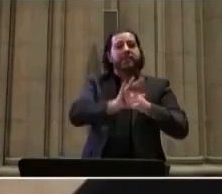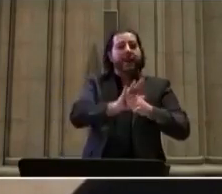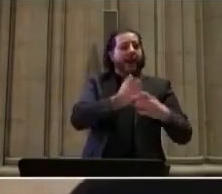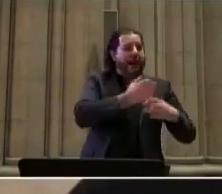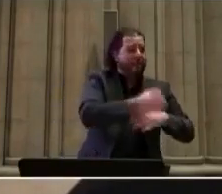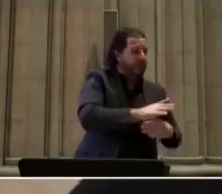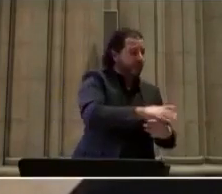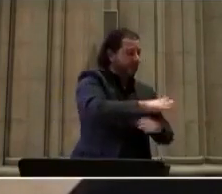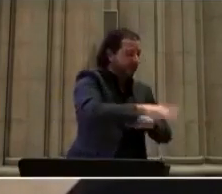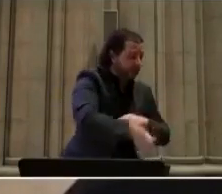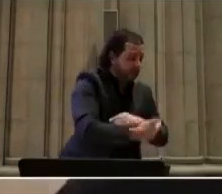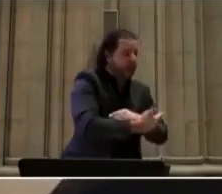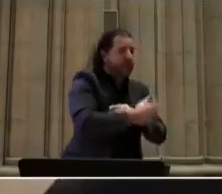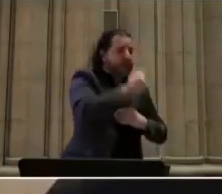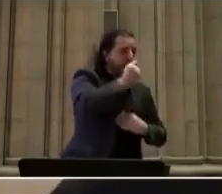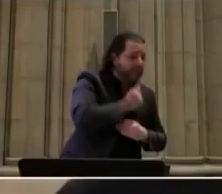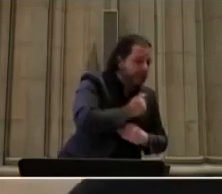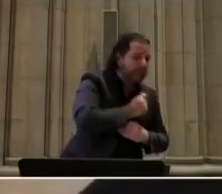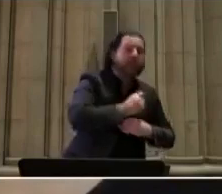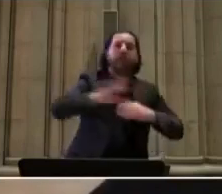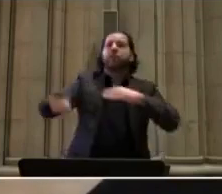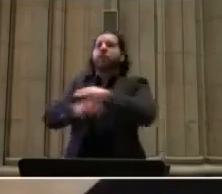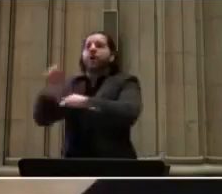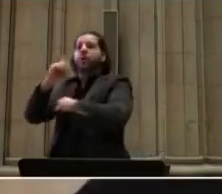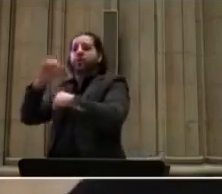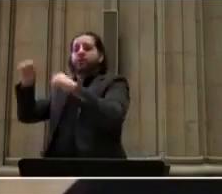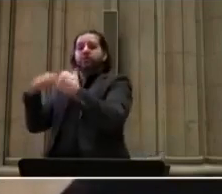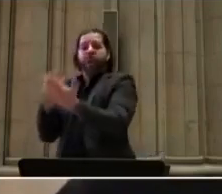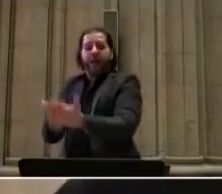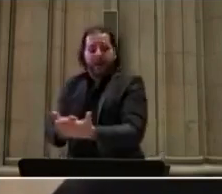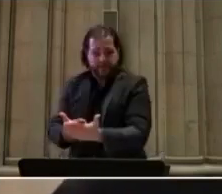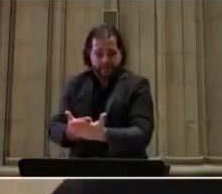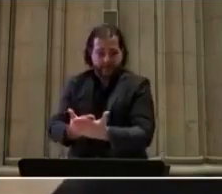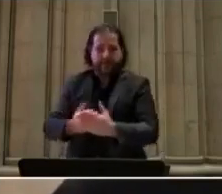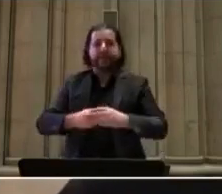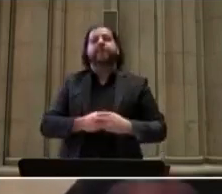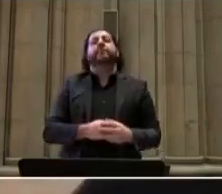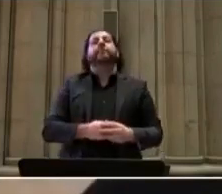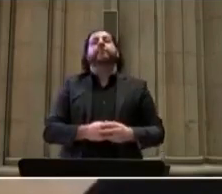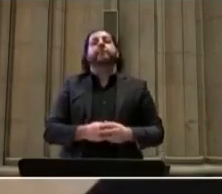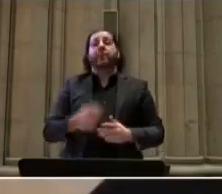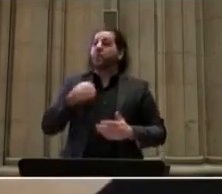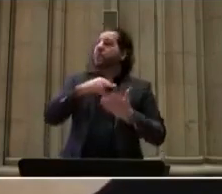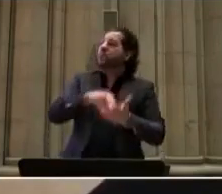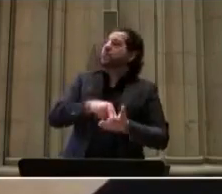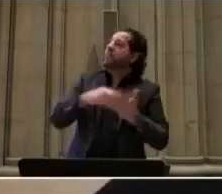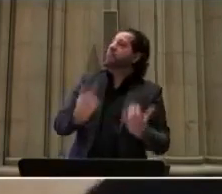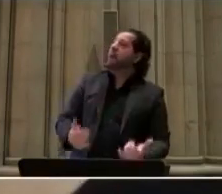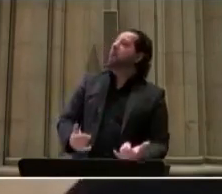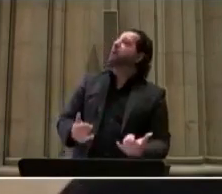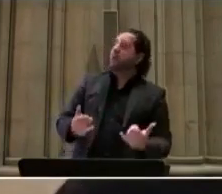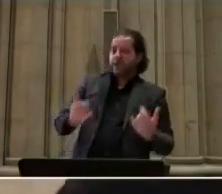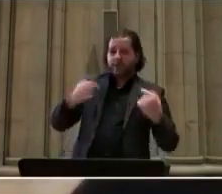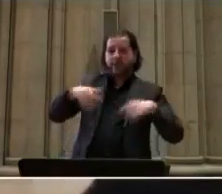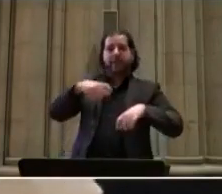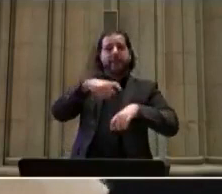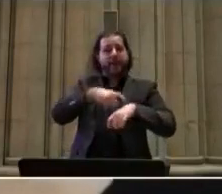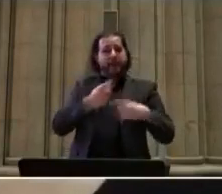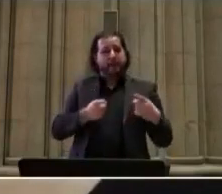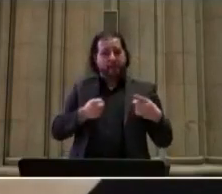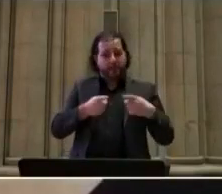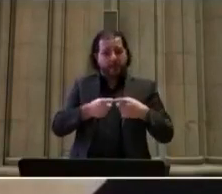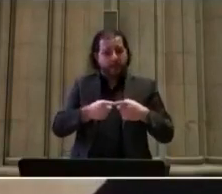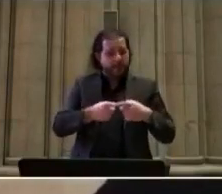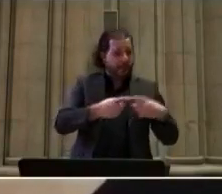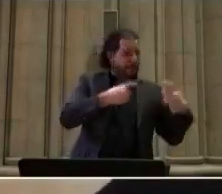a redemptive dawn will come. Yirida Letzorech Aliyah. We stand now at the inflection point between that